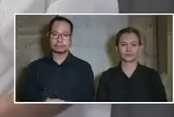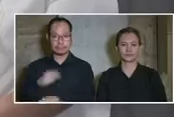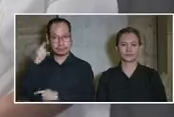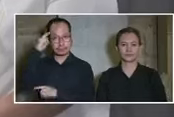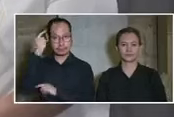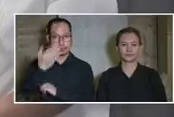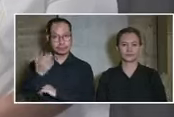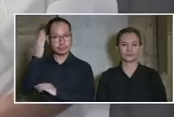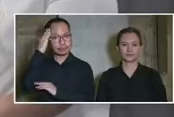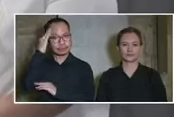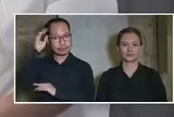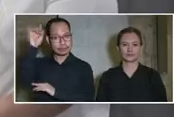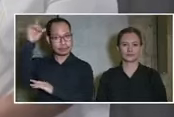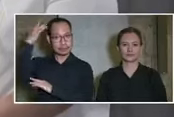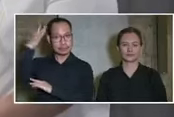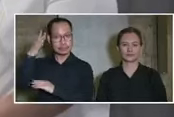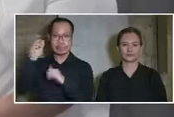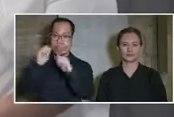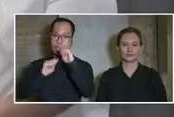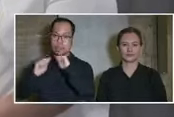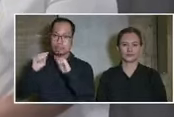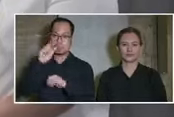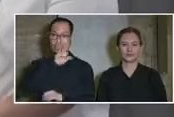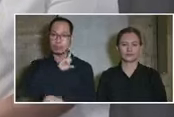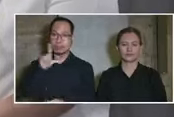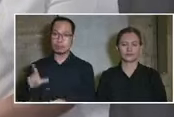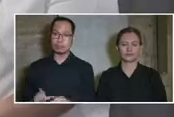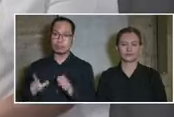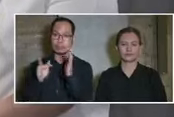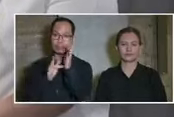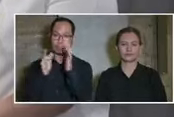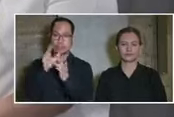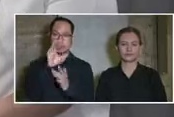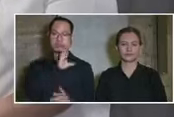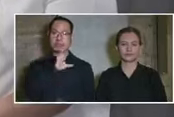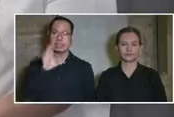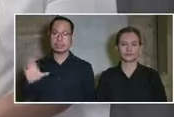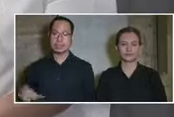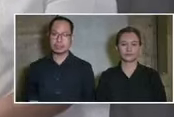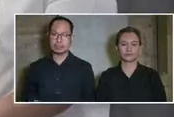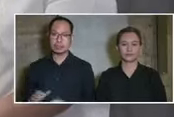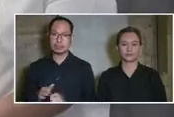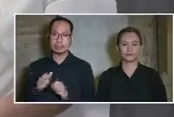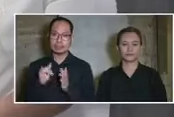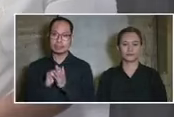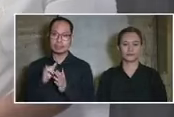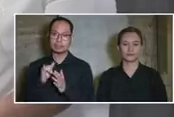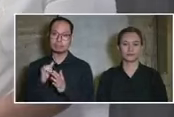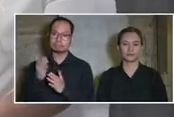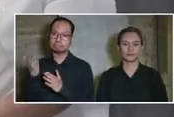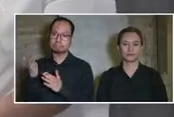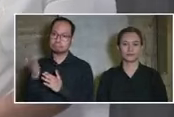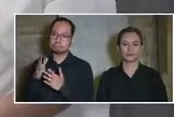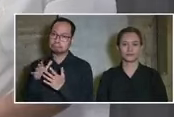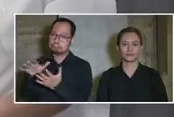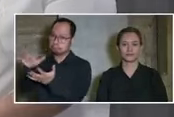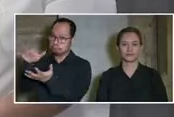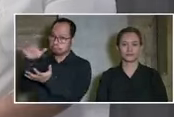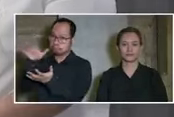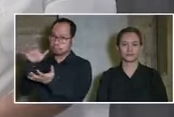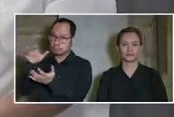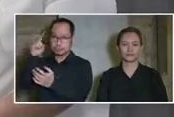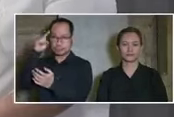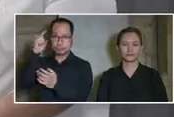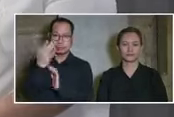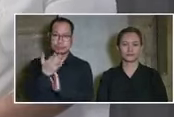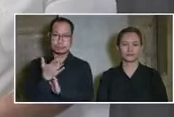For you know the gracious act of our Lord Jesus Christ, that though he was rich, for